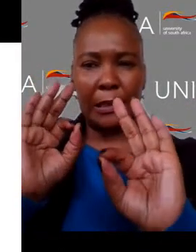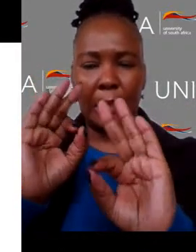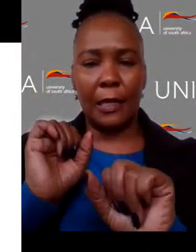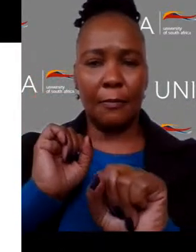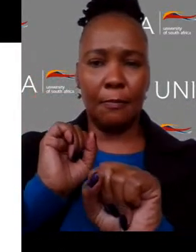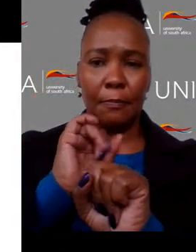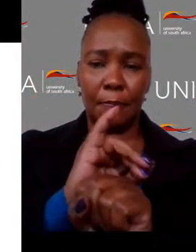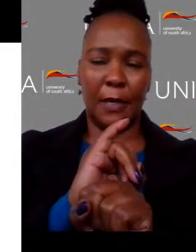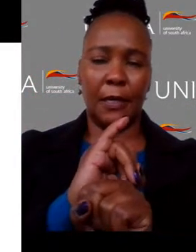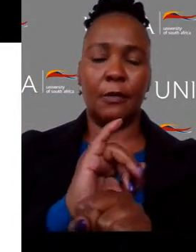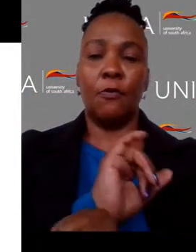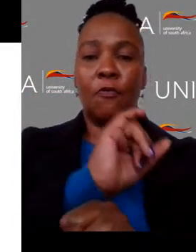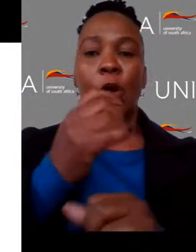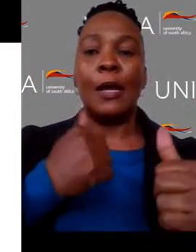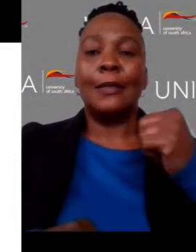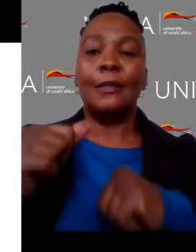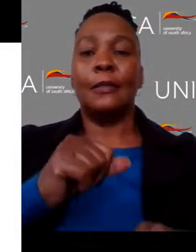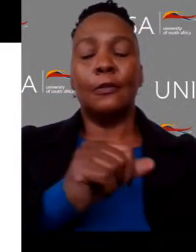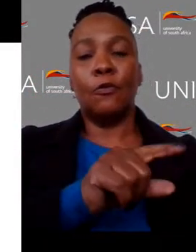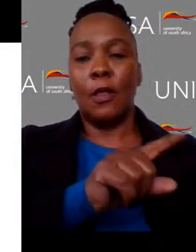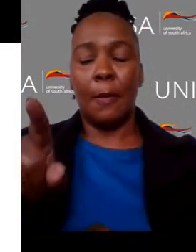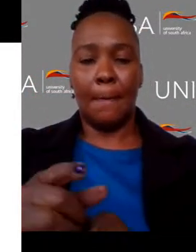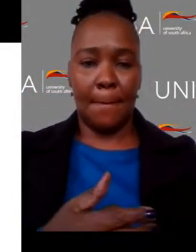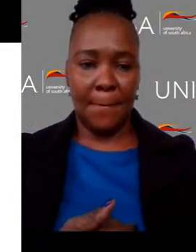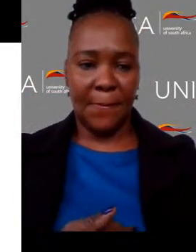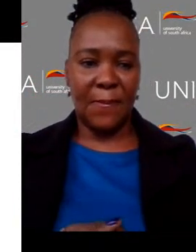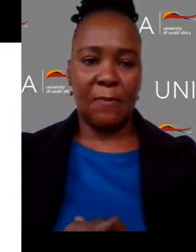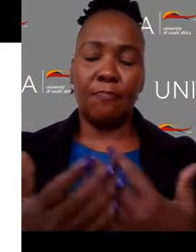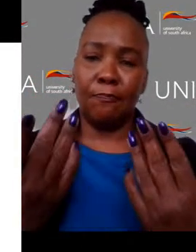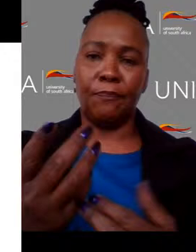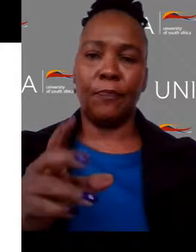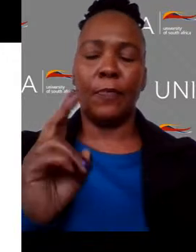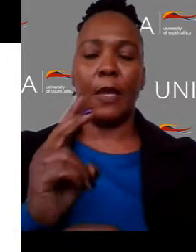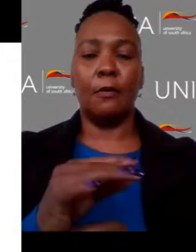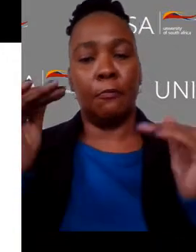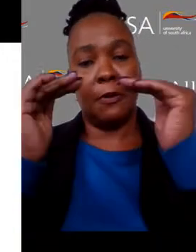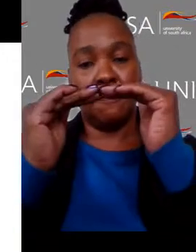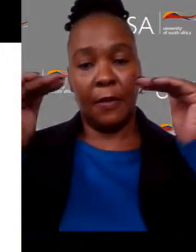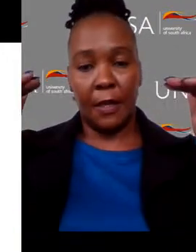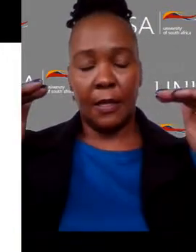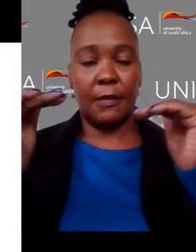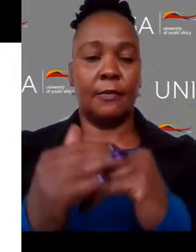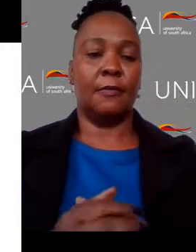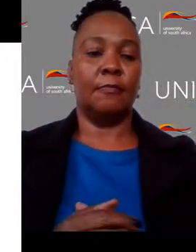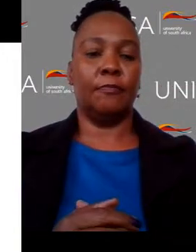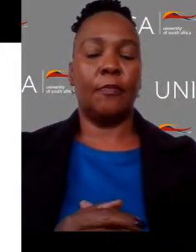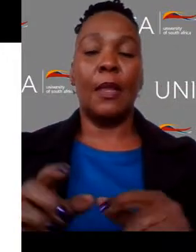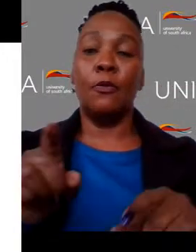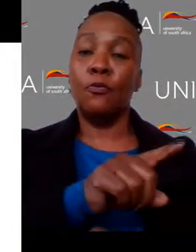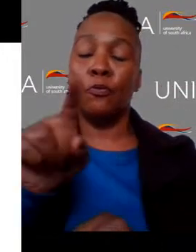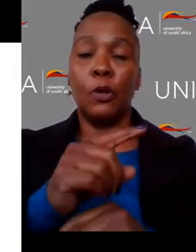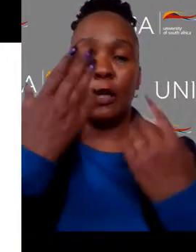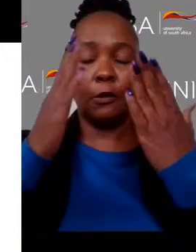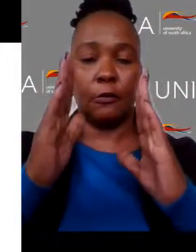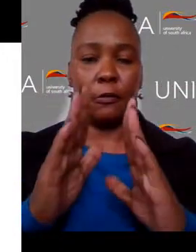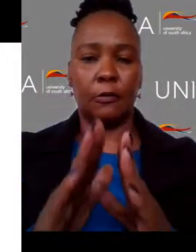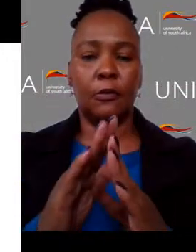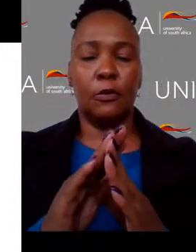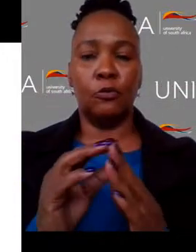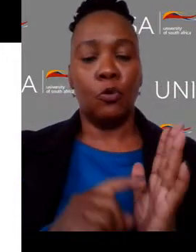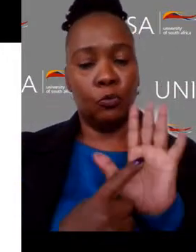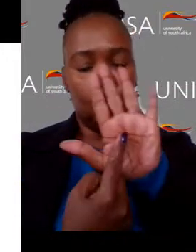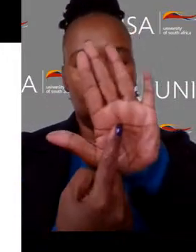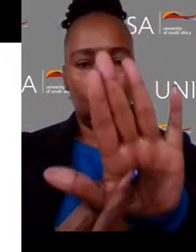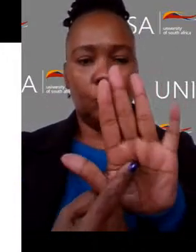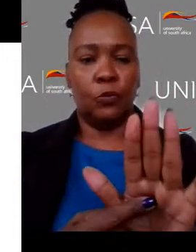your actions on them. Then we have fairness. So as a student, you can demonstrate fairness